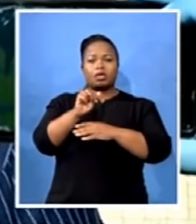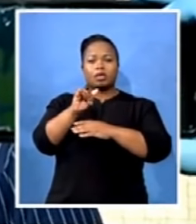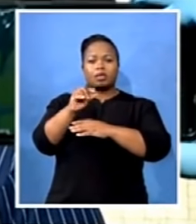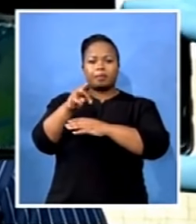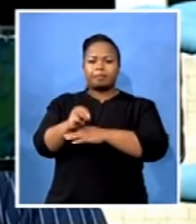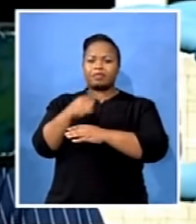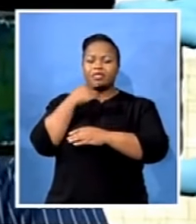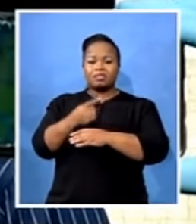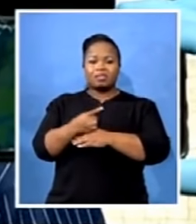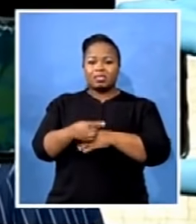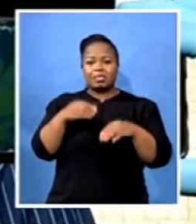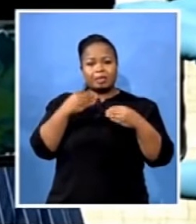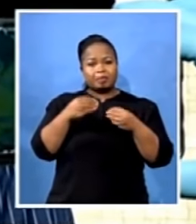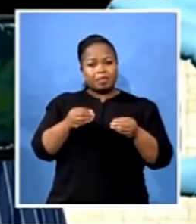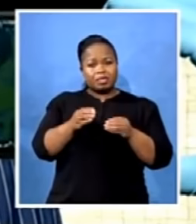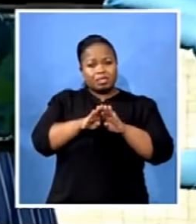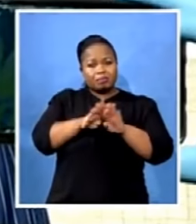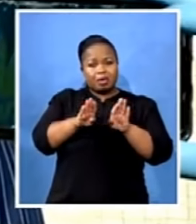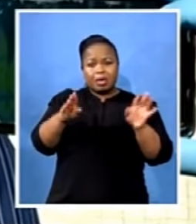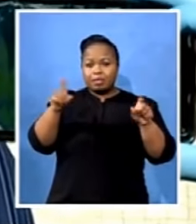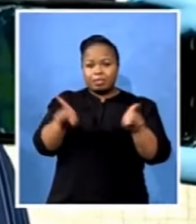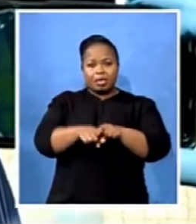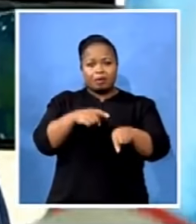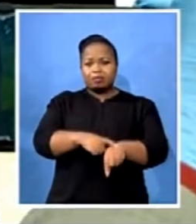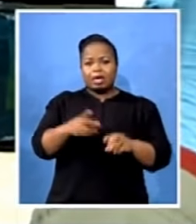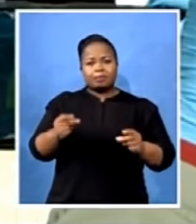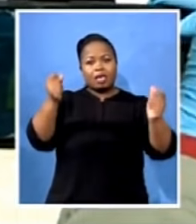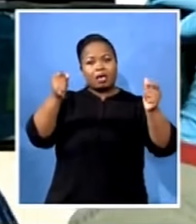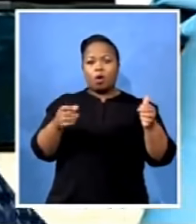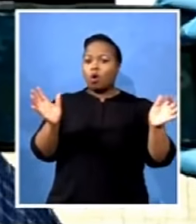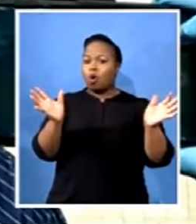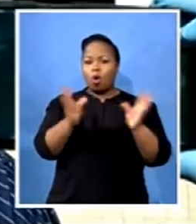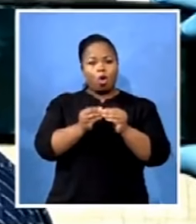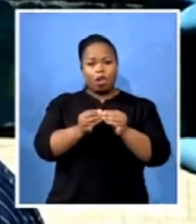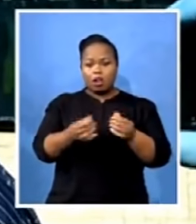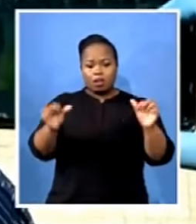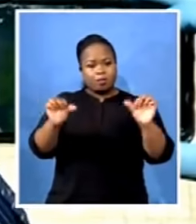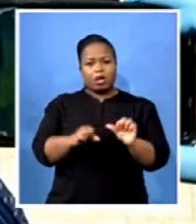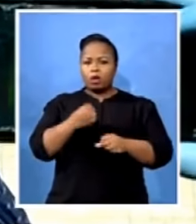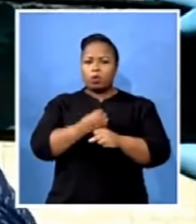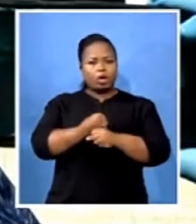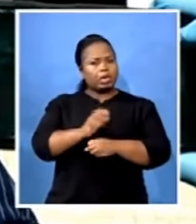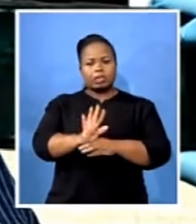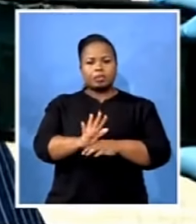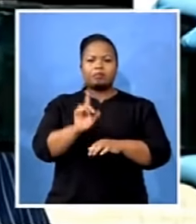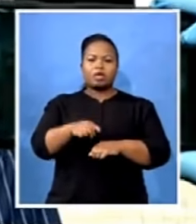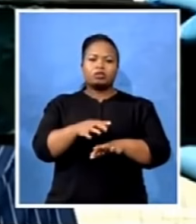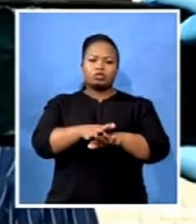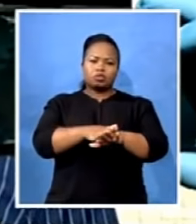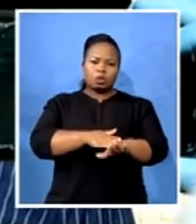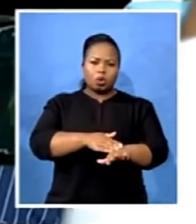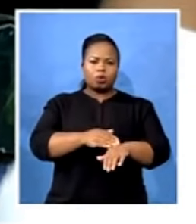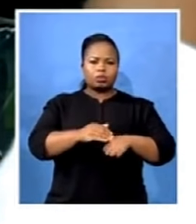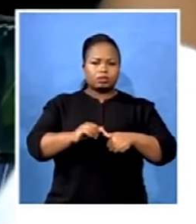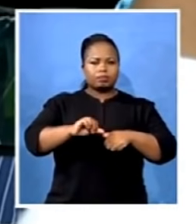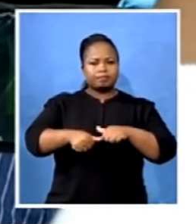abruptly, just like that. It will shock the system. You've got to take it in different stages. And that is